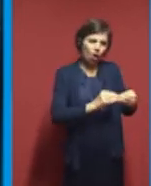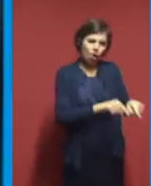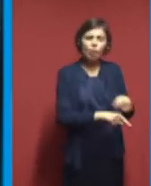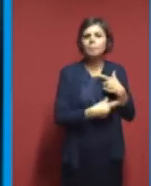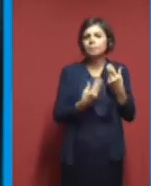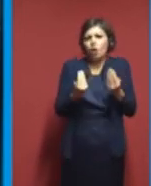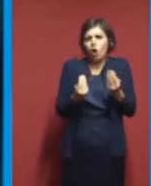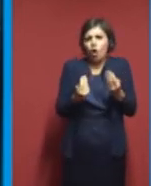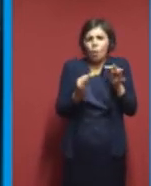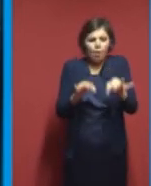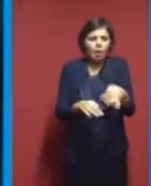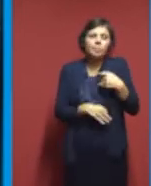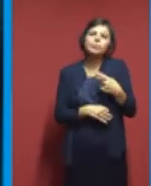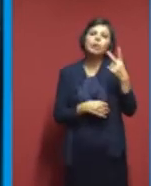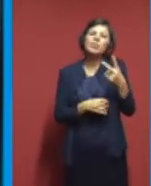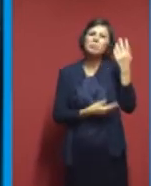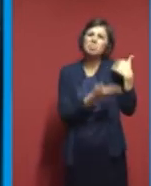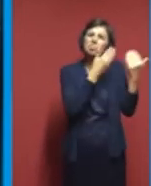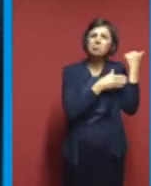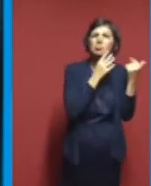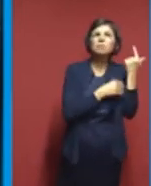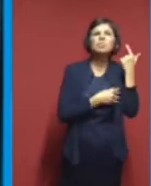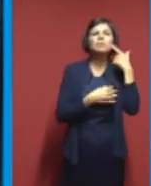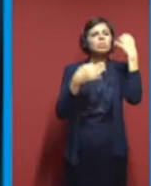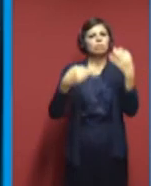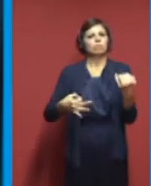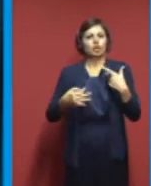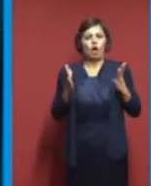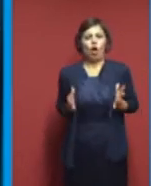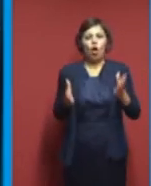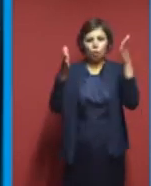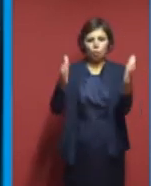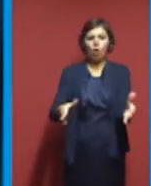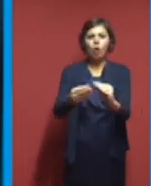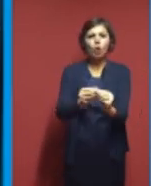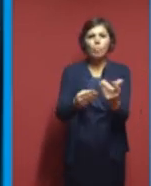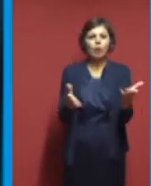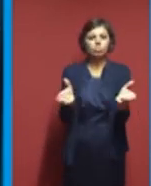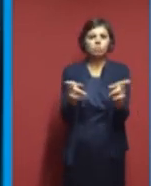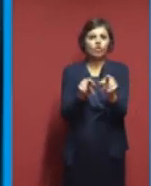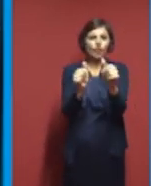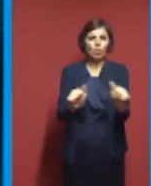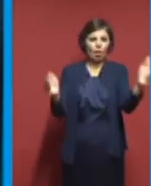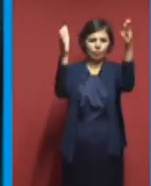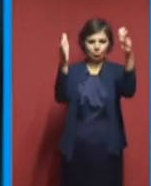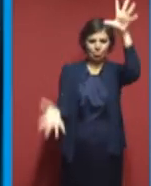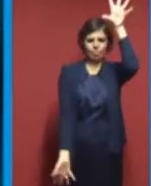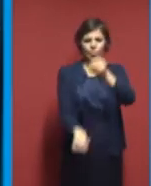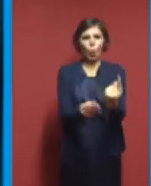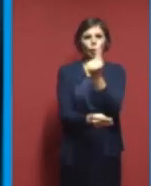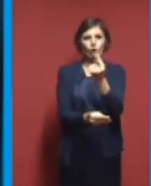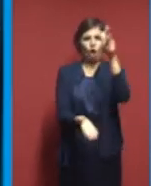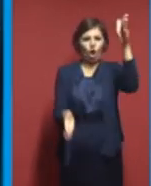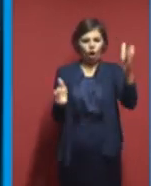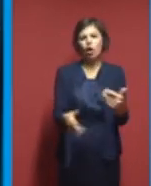is Leonardo's Vitruvian Man. And basically, when something was wrong with the body, we kind of left it alone and hoped that it would heal itself.